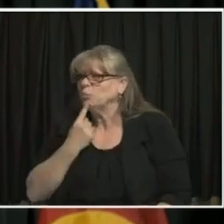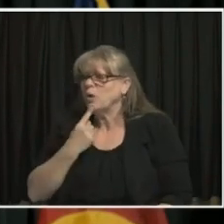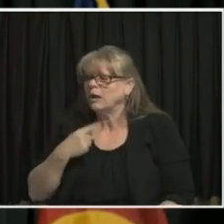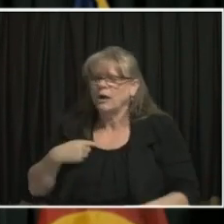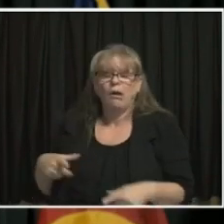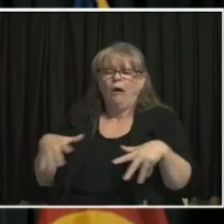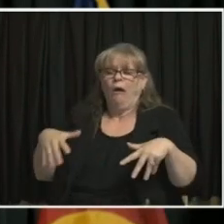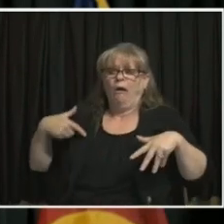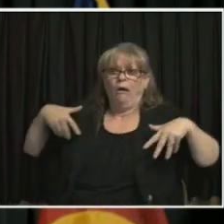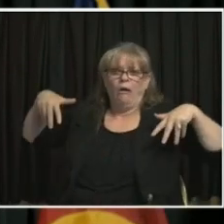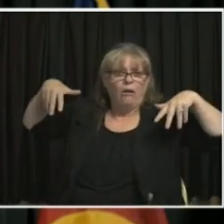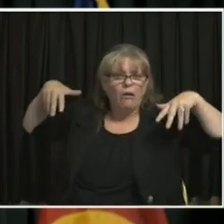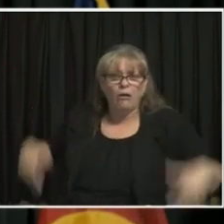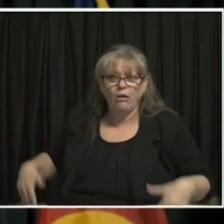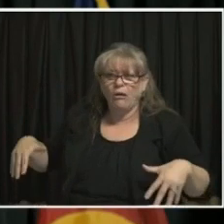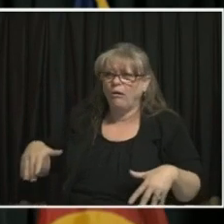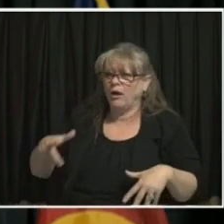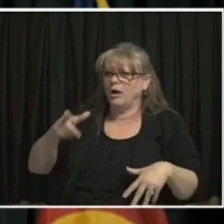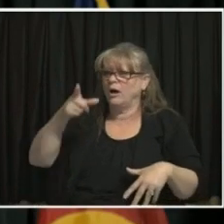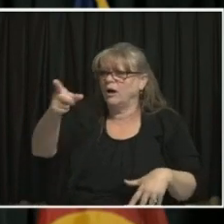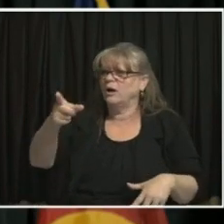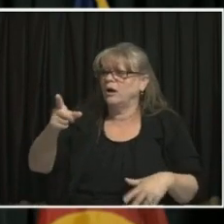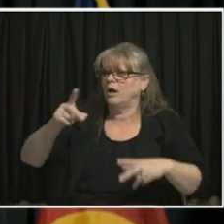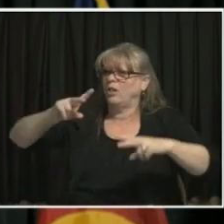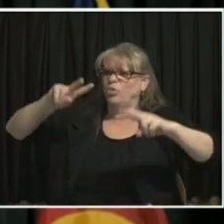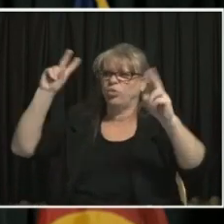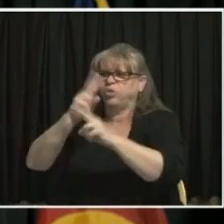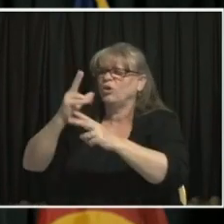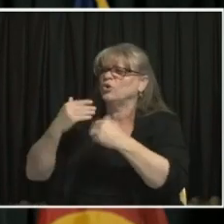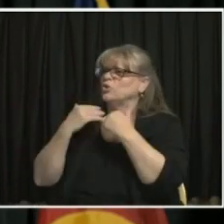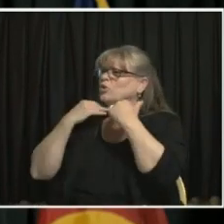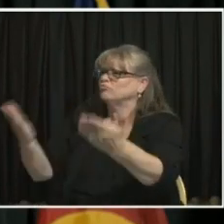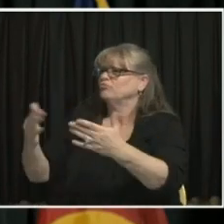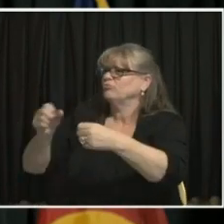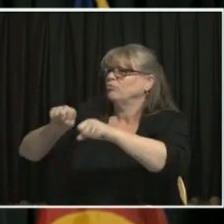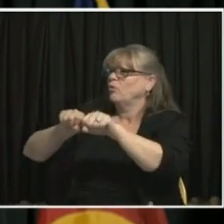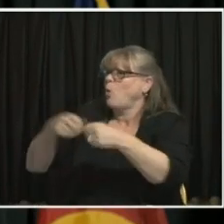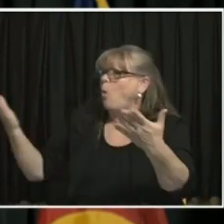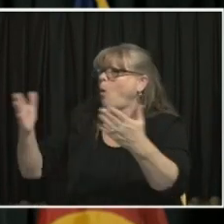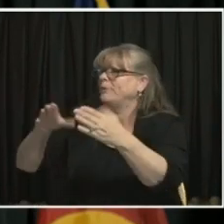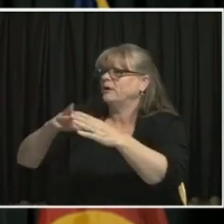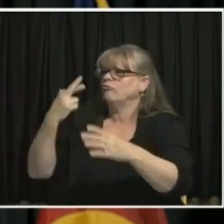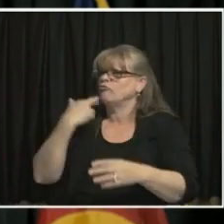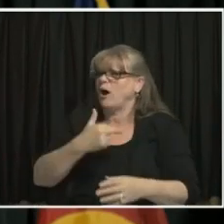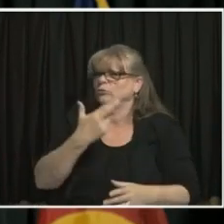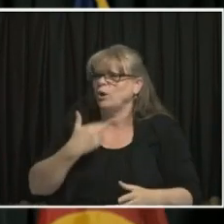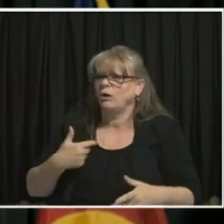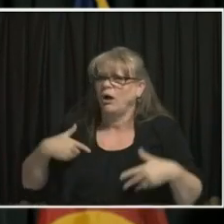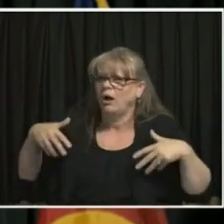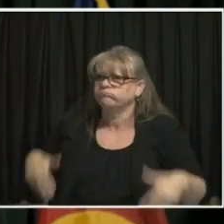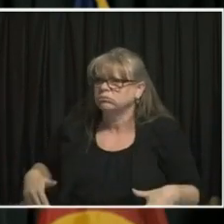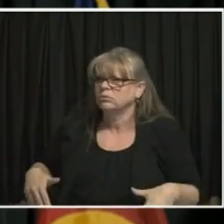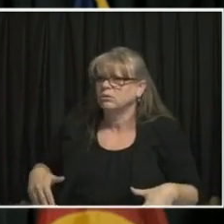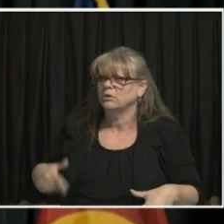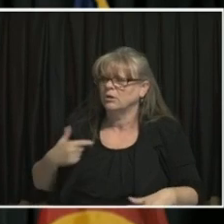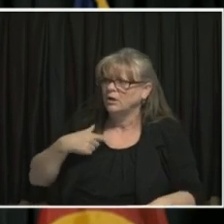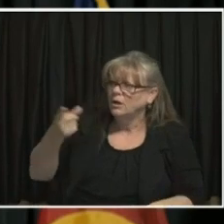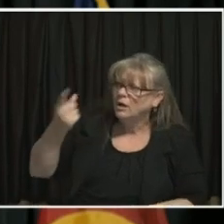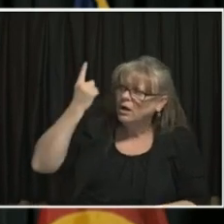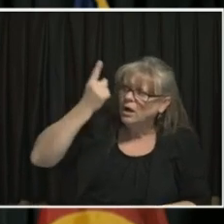their own business at risk of closure with the indefinite closure for hazardous health conditions that would jeopardize